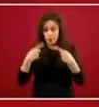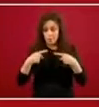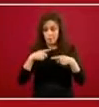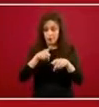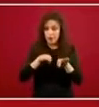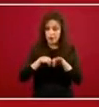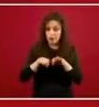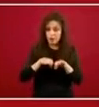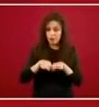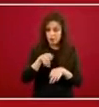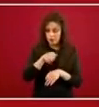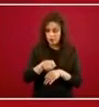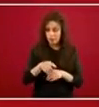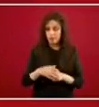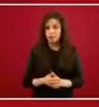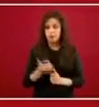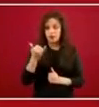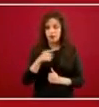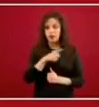undergoing training,